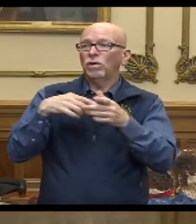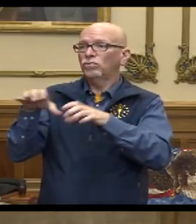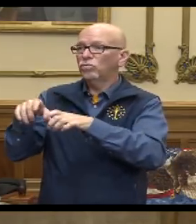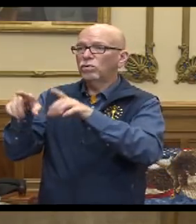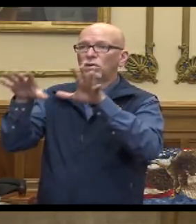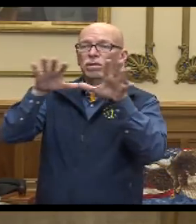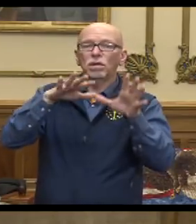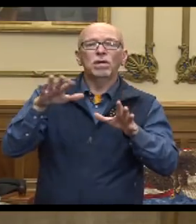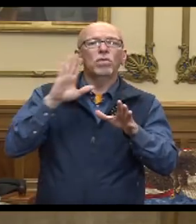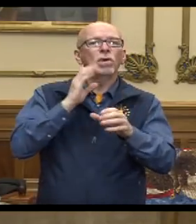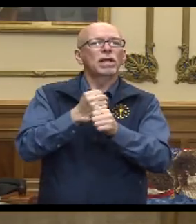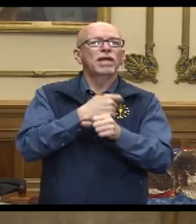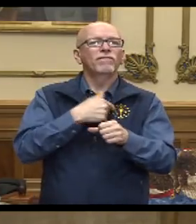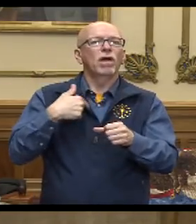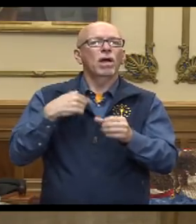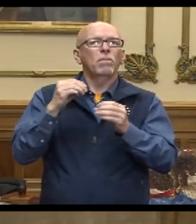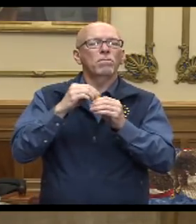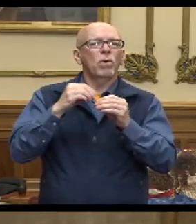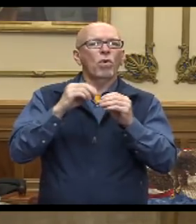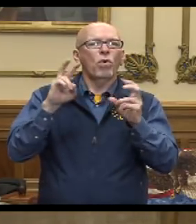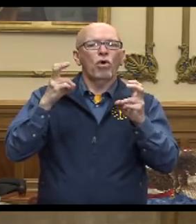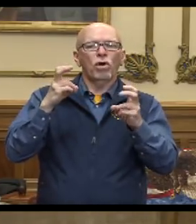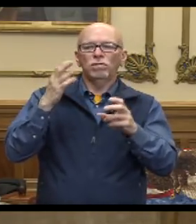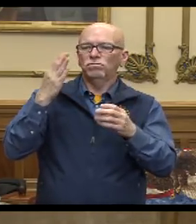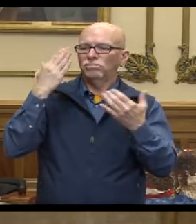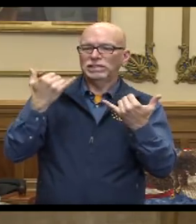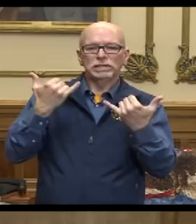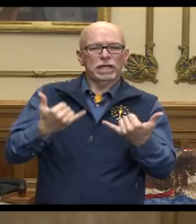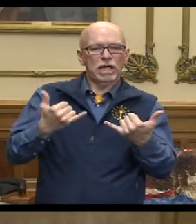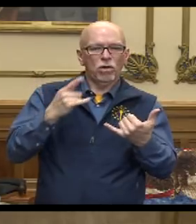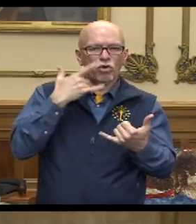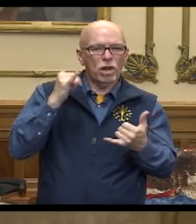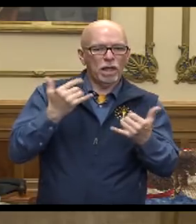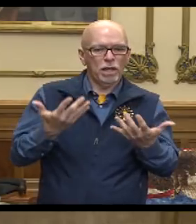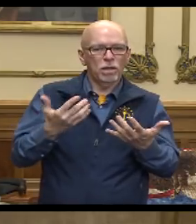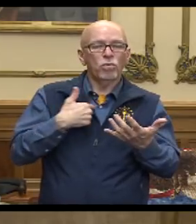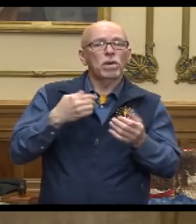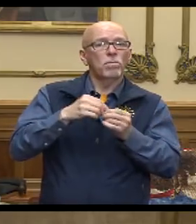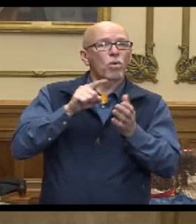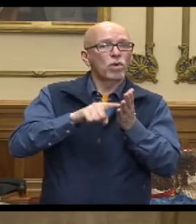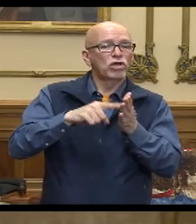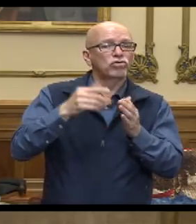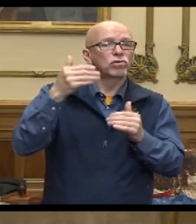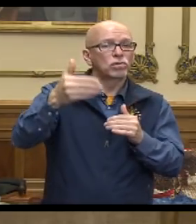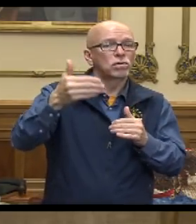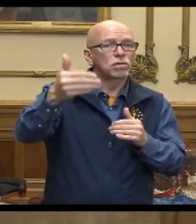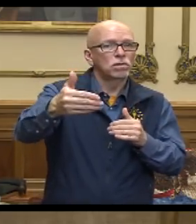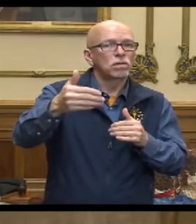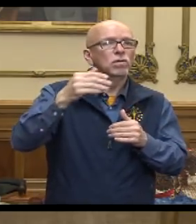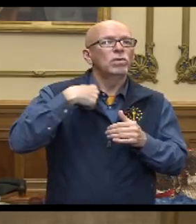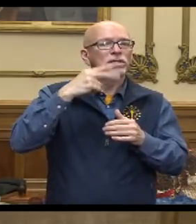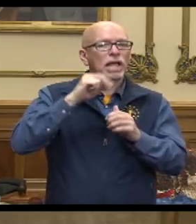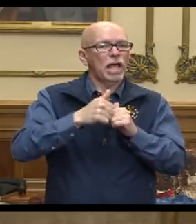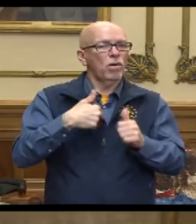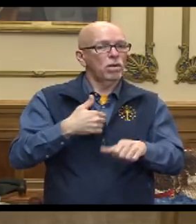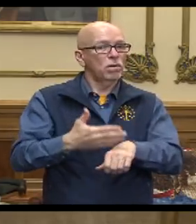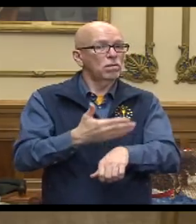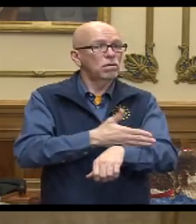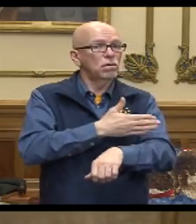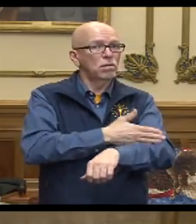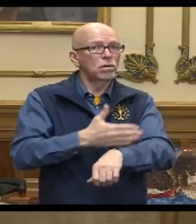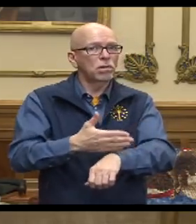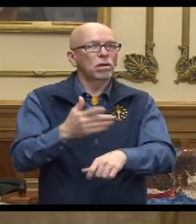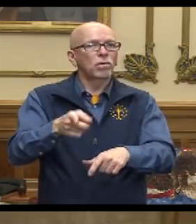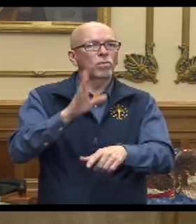that just kind of gives us a snapshot of time. And so really when we do further studies down the road, then we'll see how we're going, and we can help use that